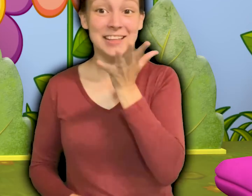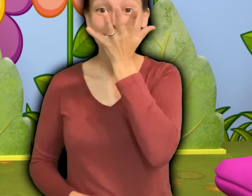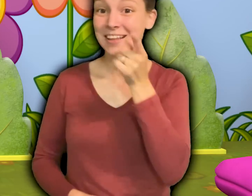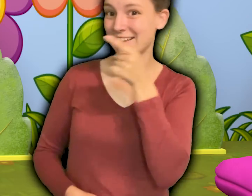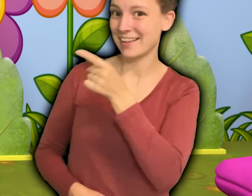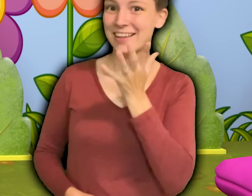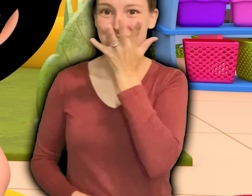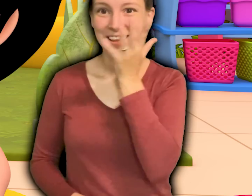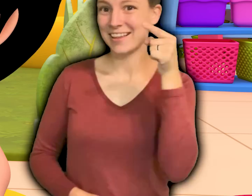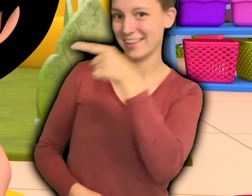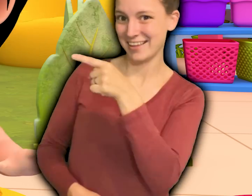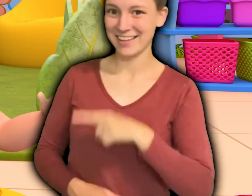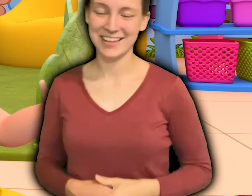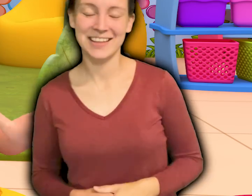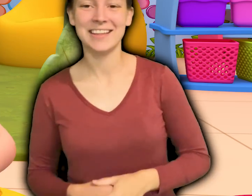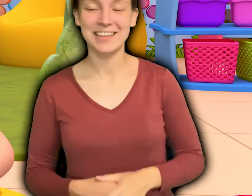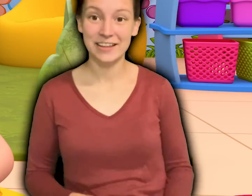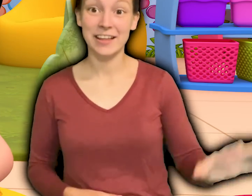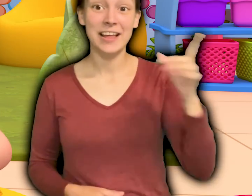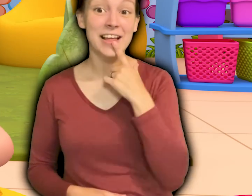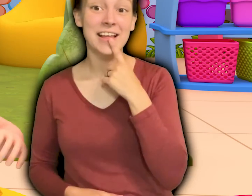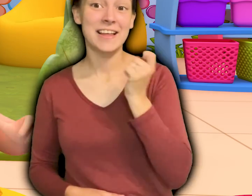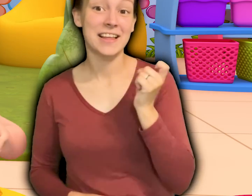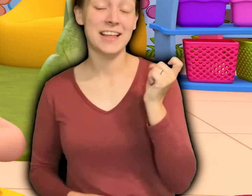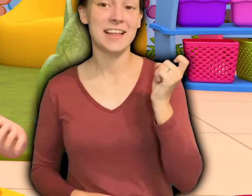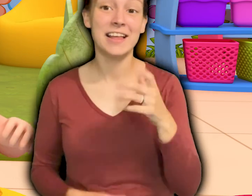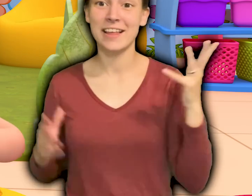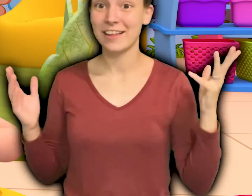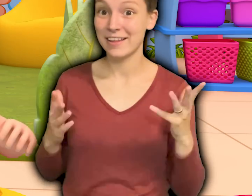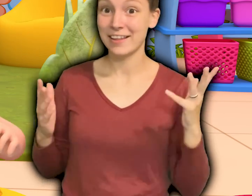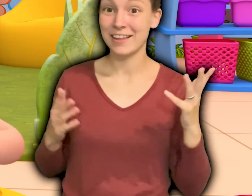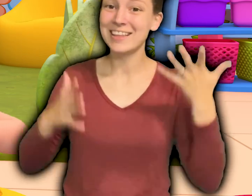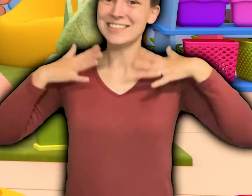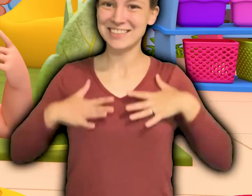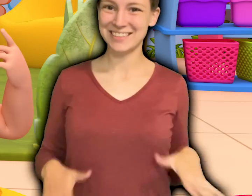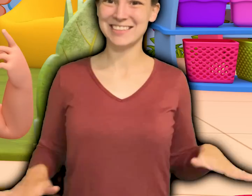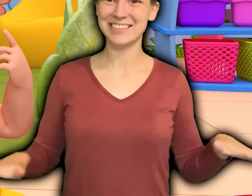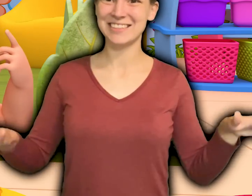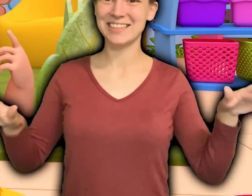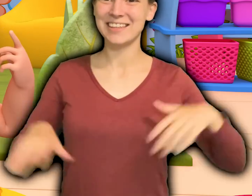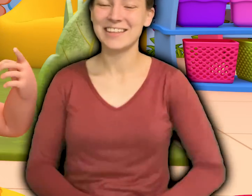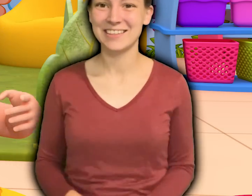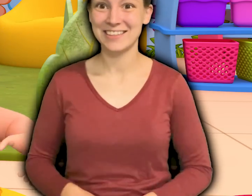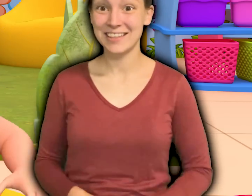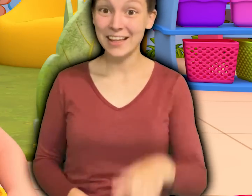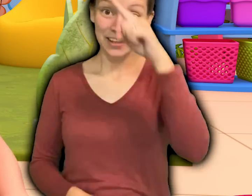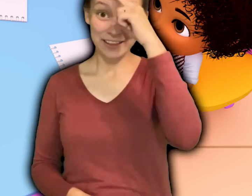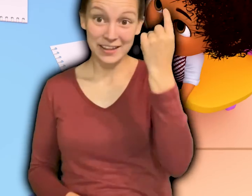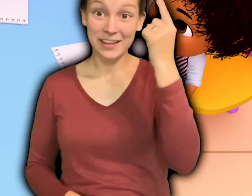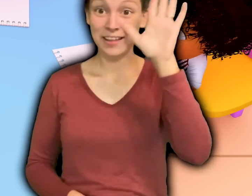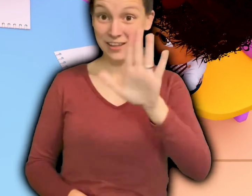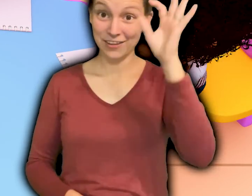over there and red is life a dress you wear black is the color of your